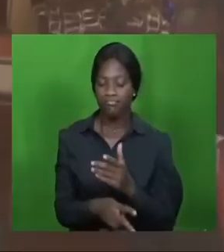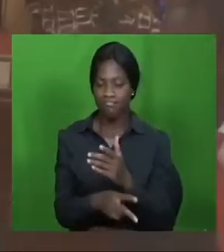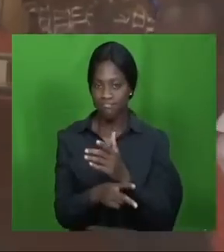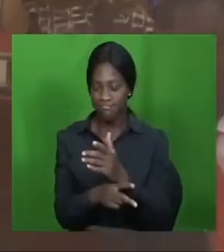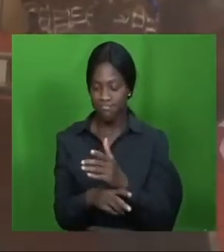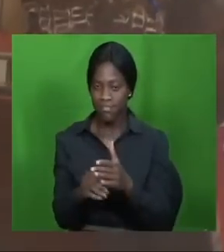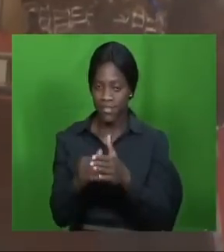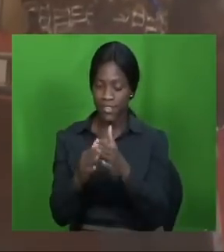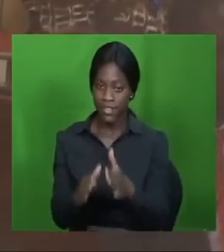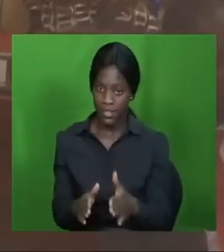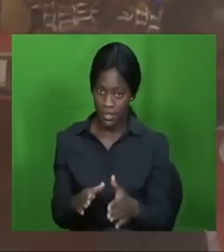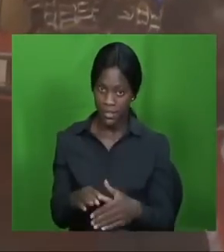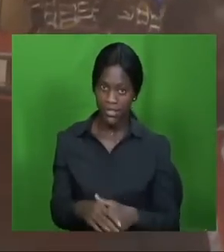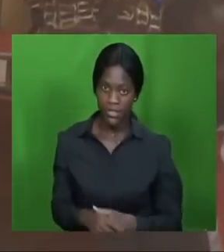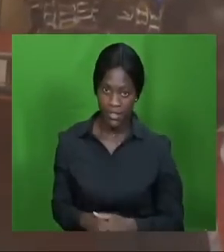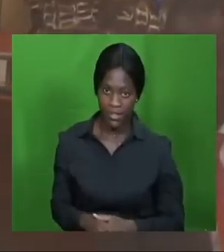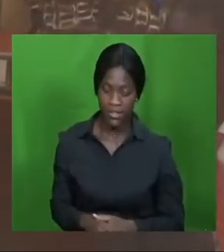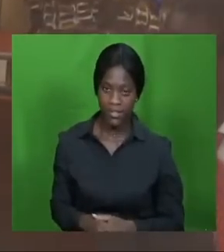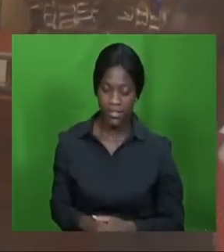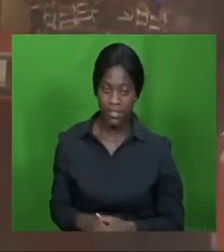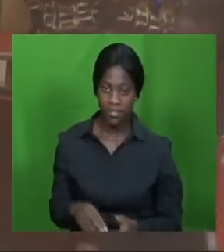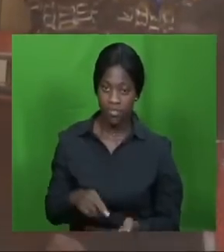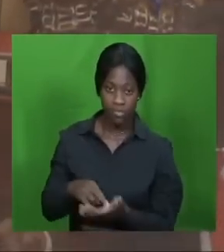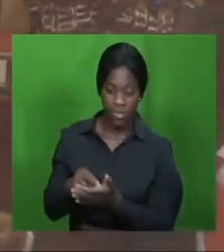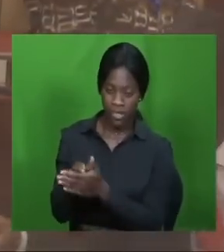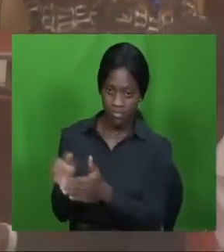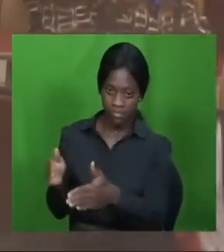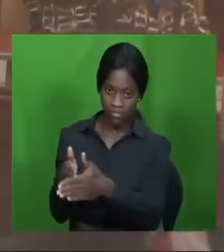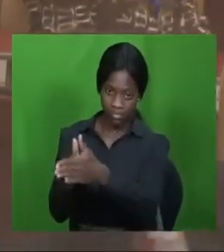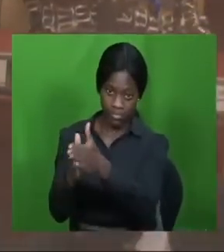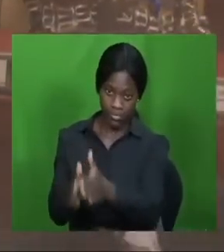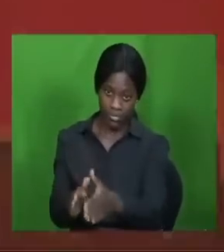Speaker. Yes. Your kind leave. Permission granted.